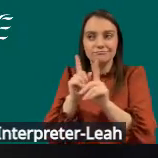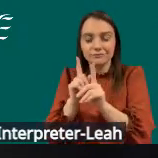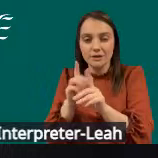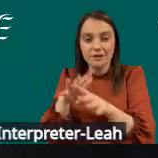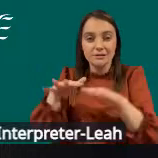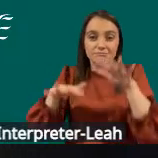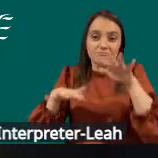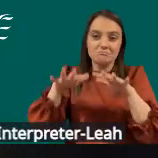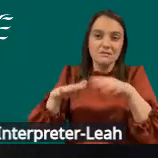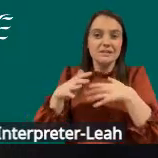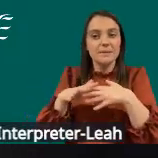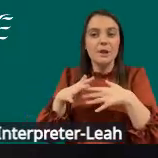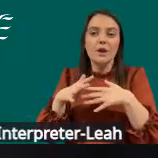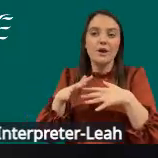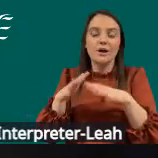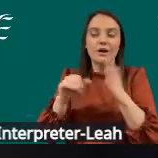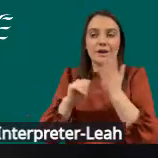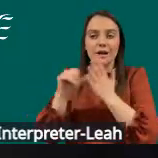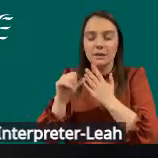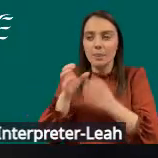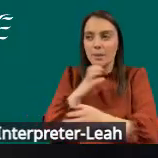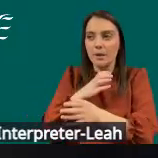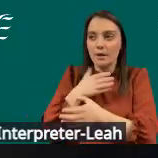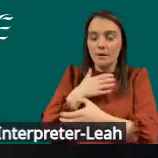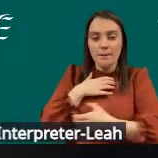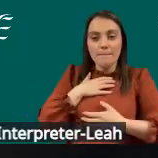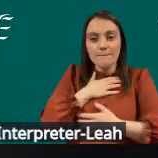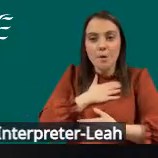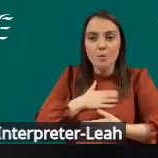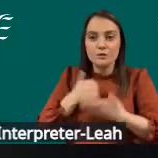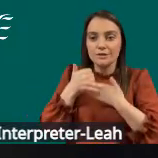age. And I think the emotional support from somebody like